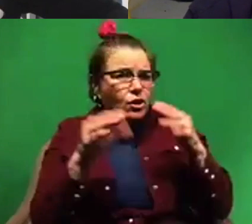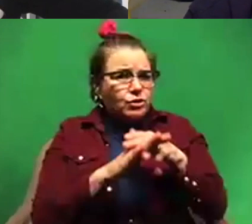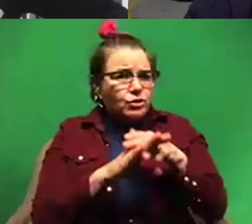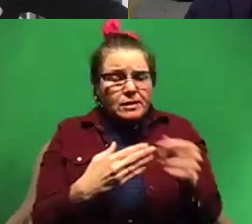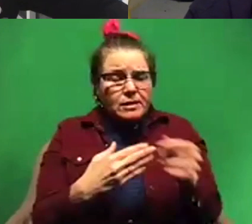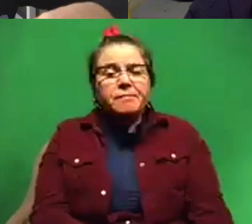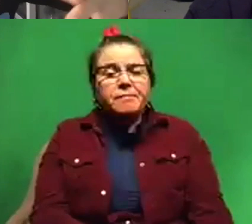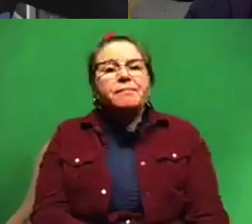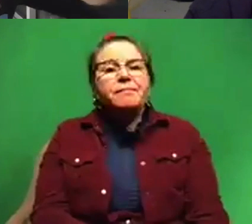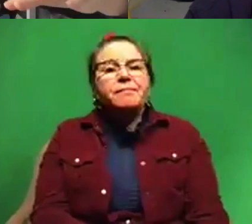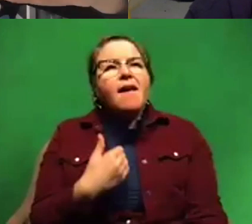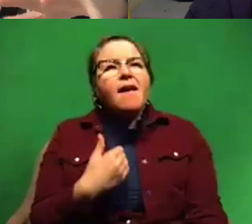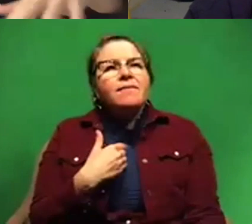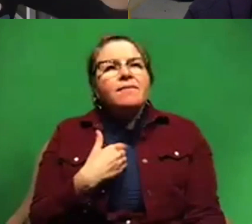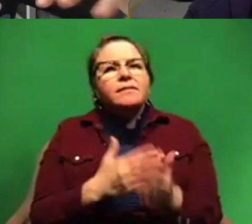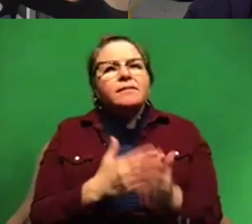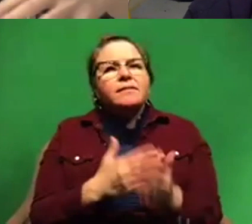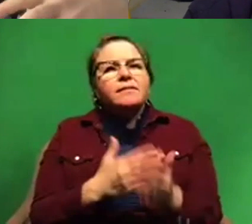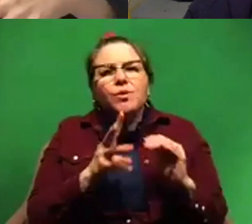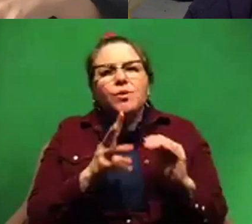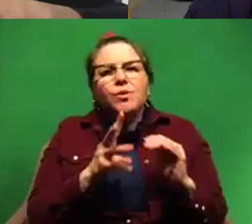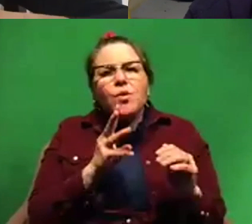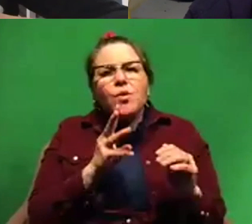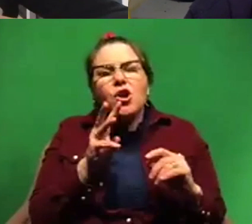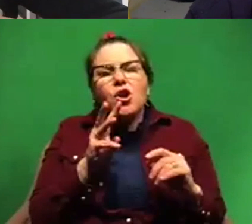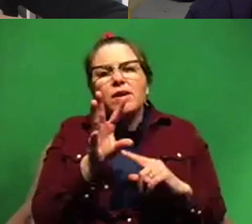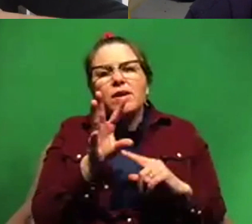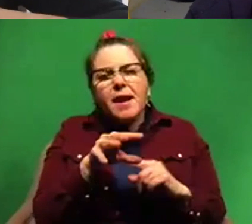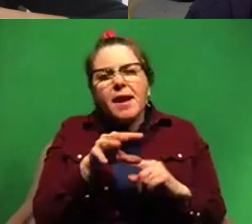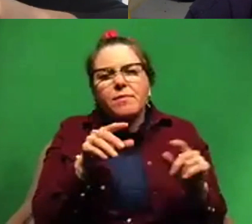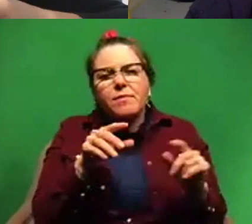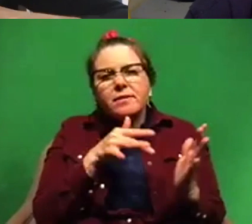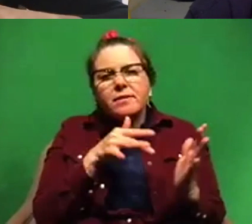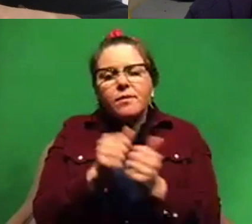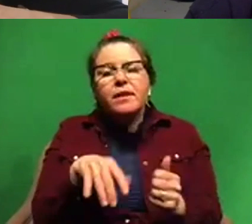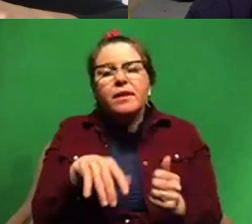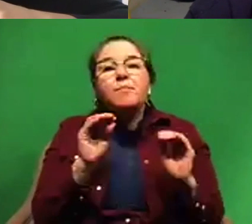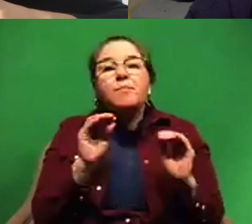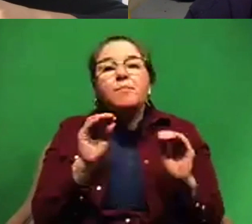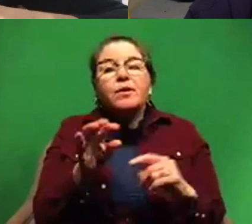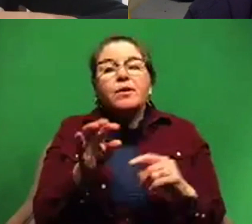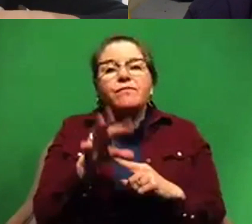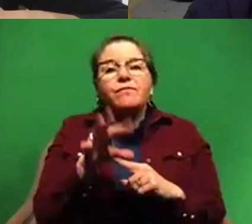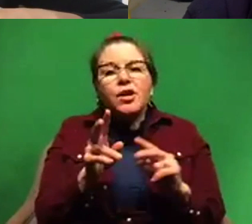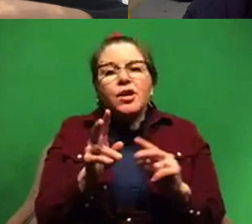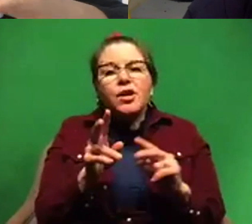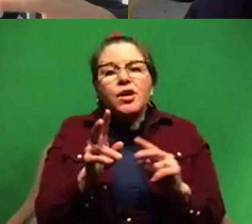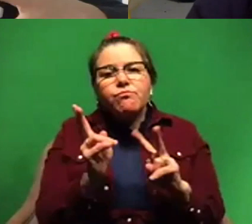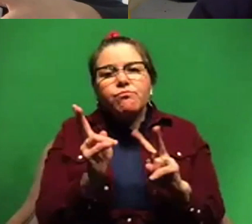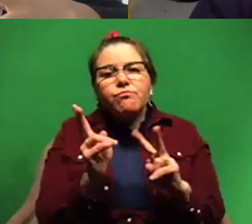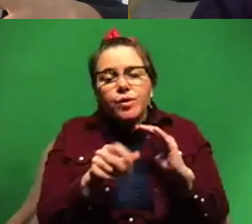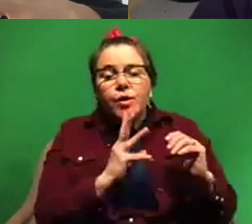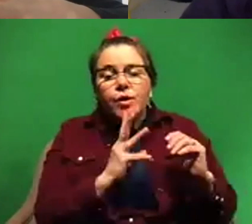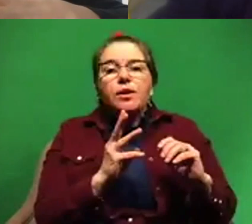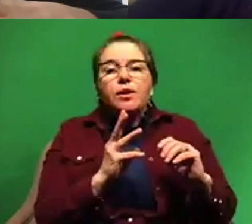was some underwater camera study that we did with that, where we put some video recorders underwater and actually